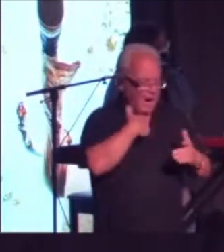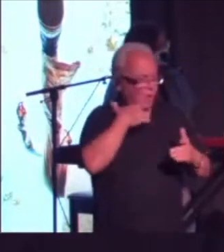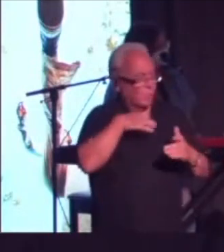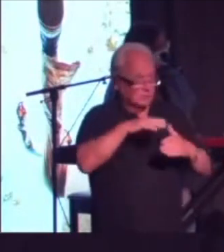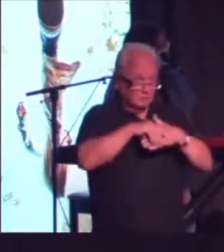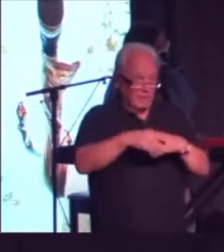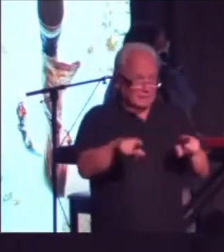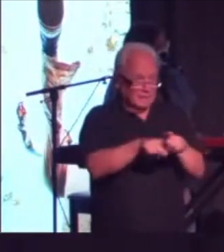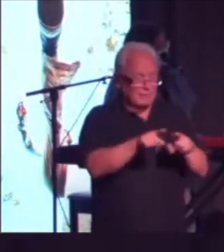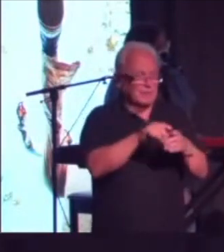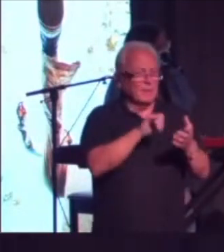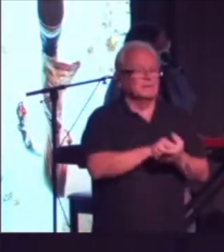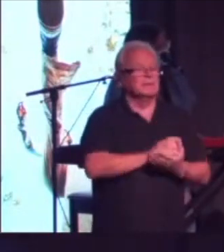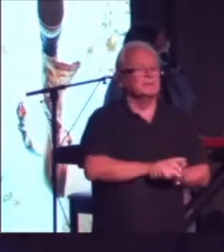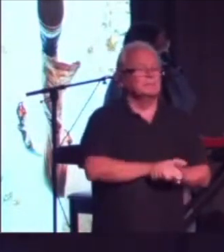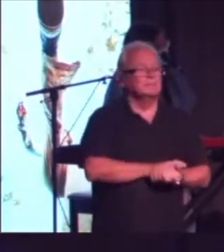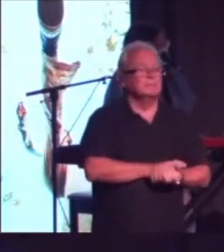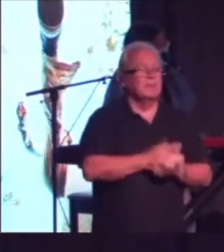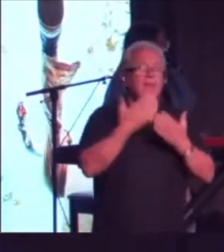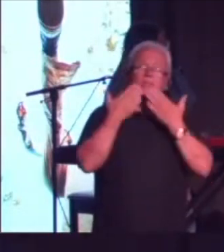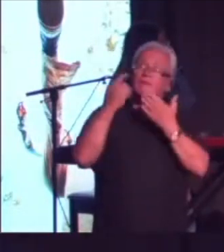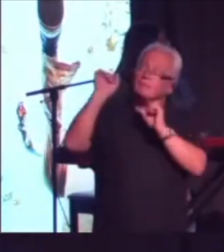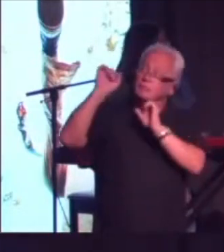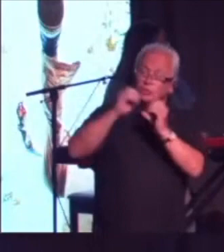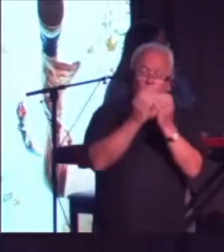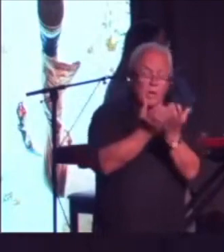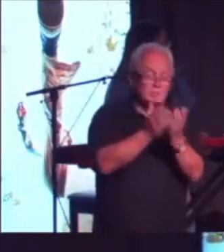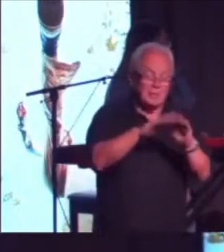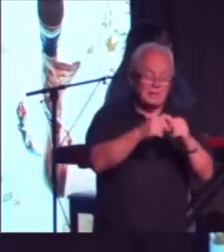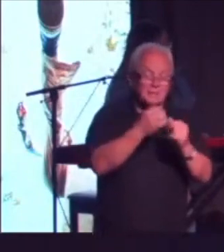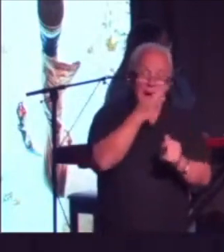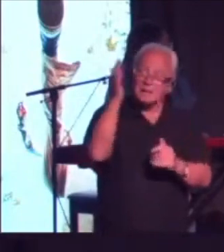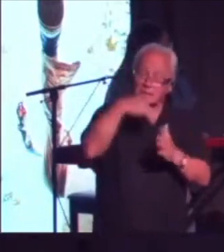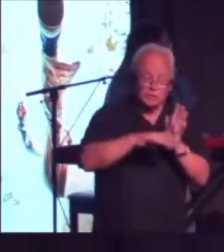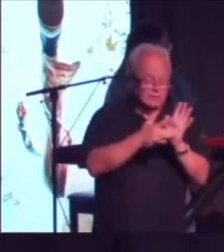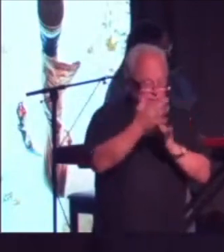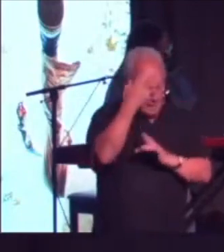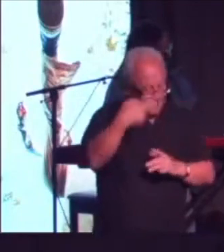Thank you for your word, Lord. Bless it to us, for we ask in Jesus' name.